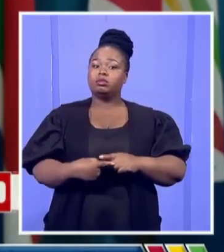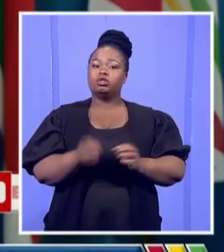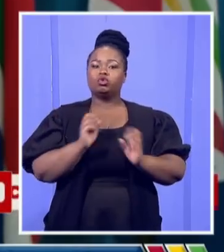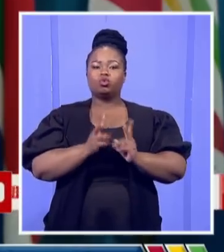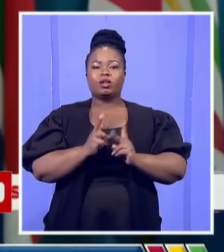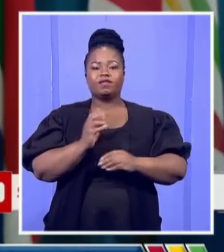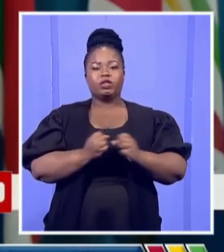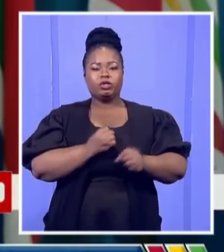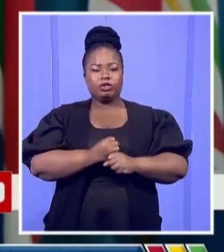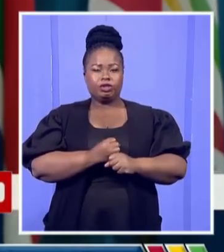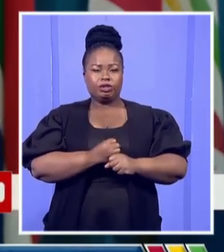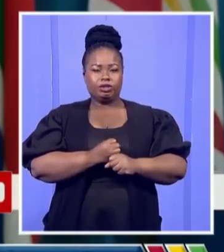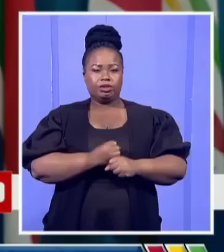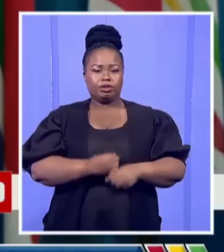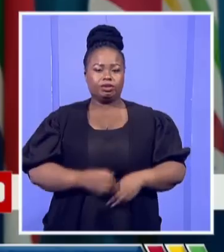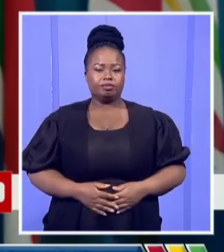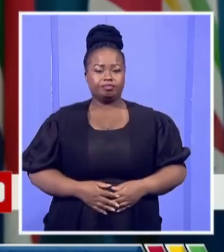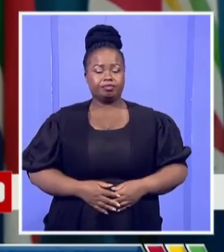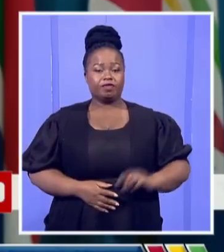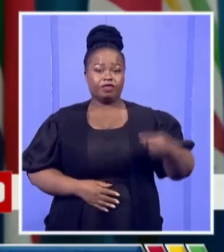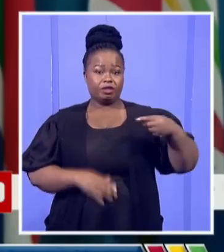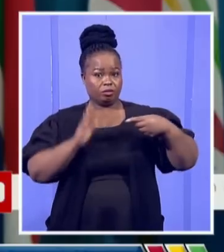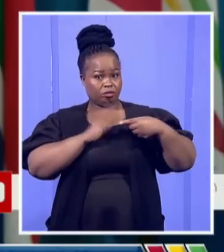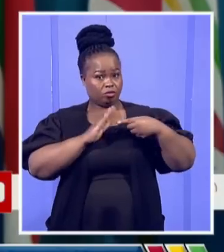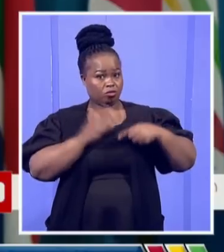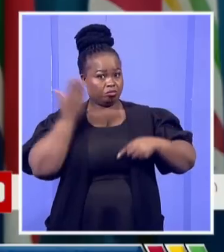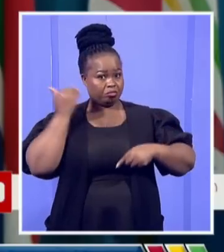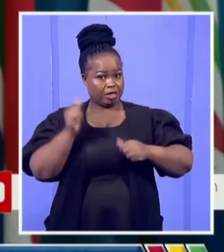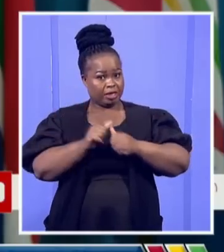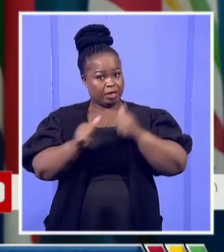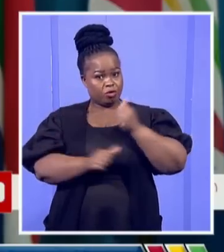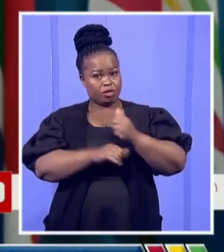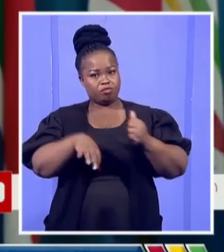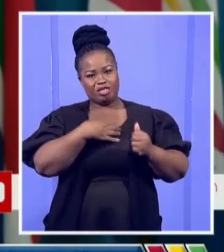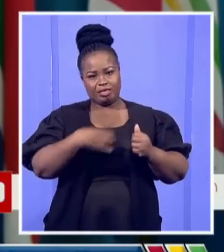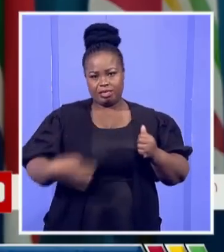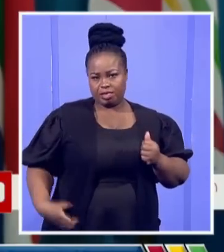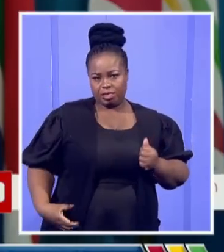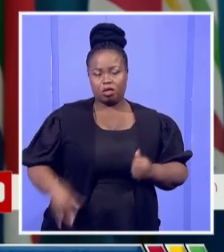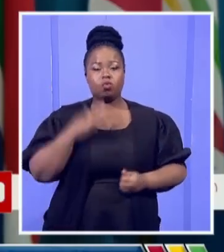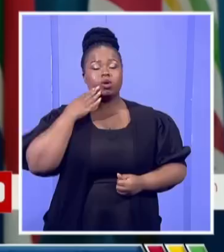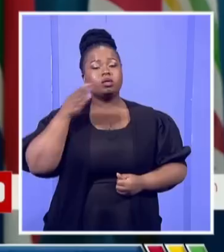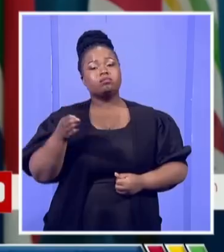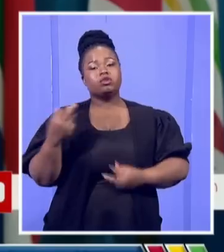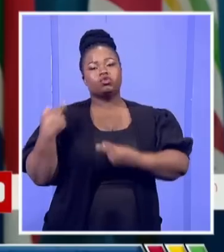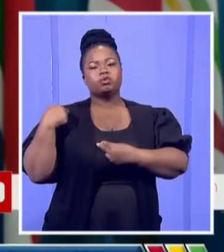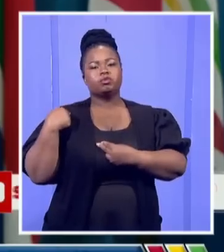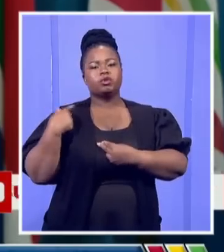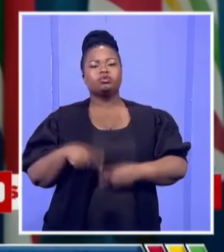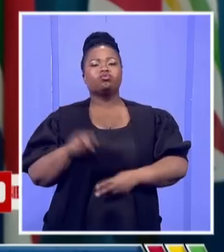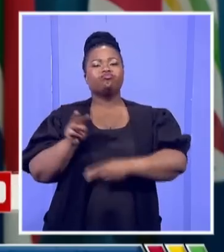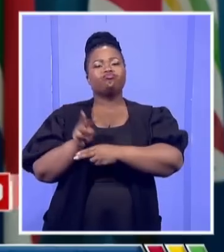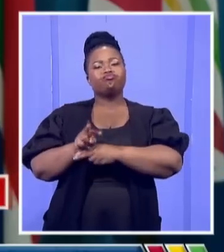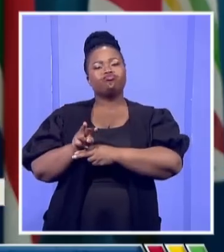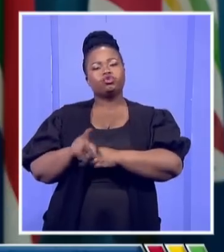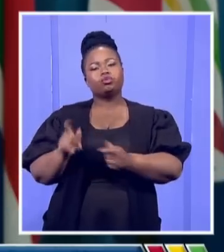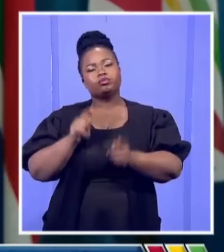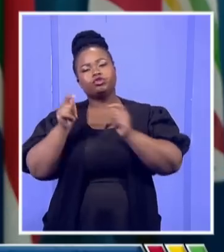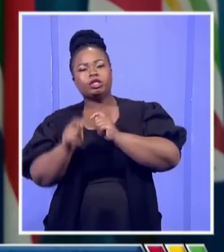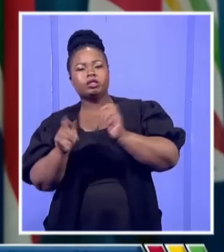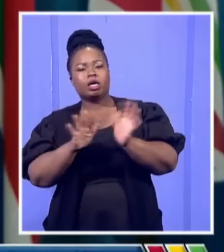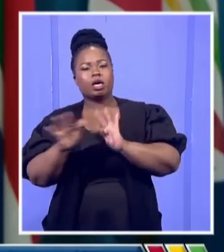12 years. First, during his time as Deputy President, when he was tasked with overseeing the turnaround of